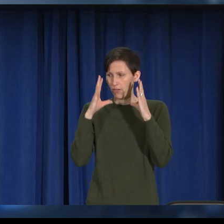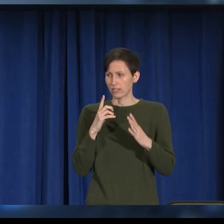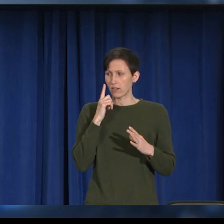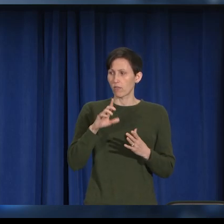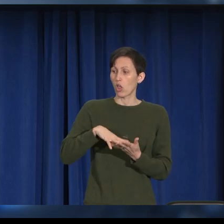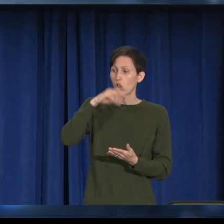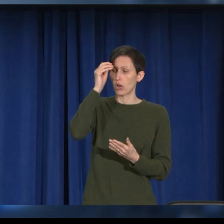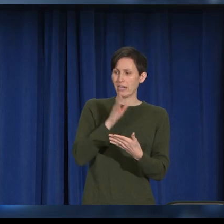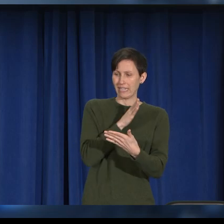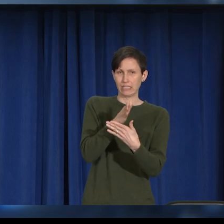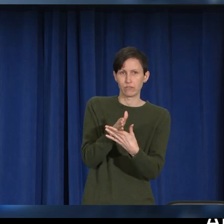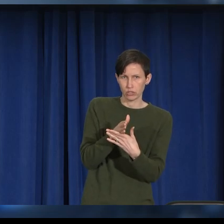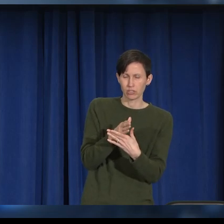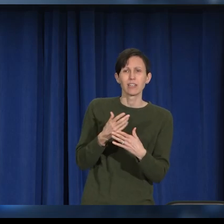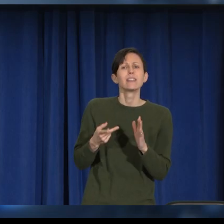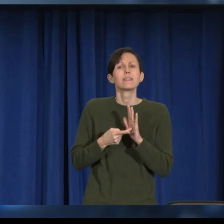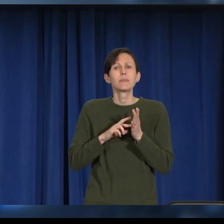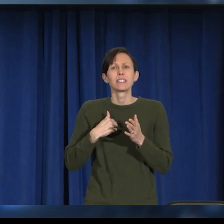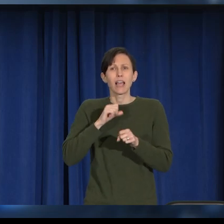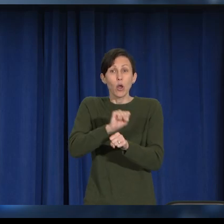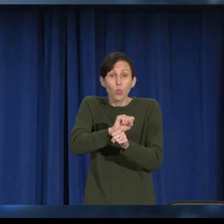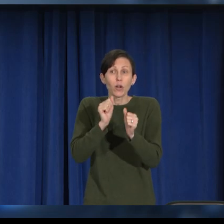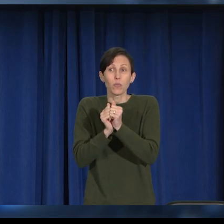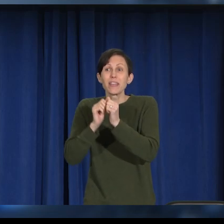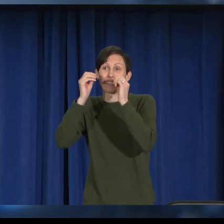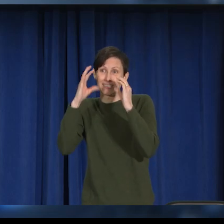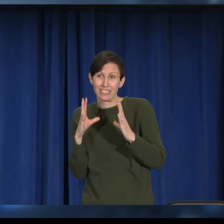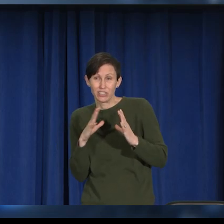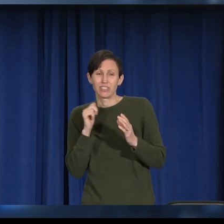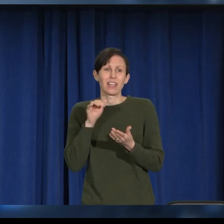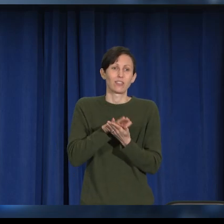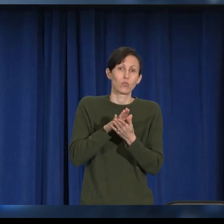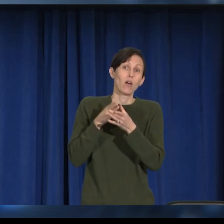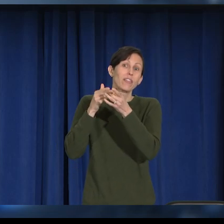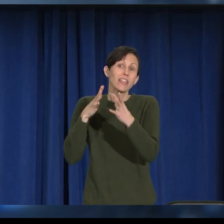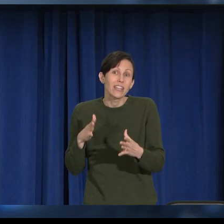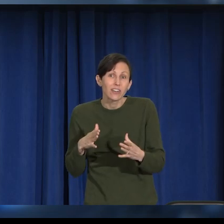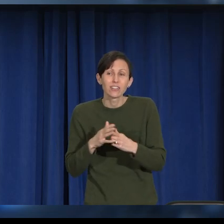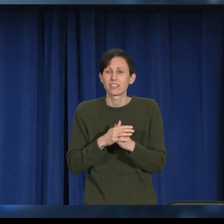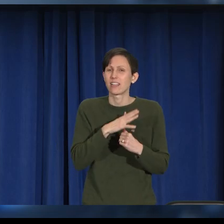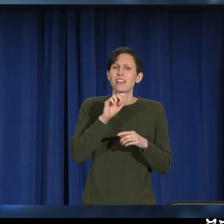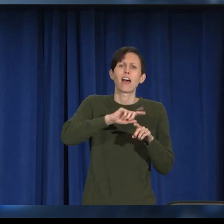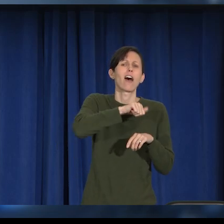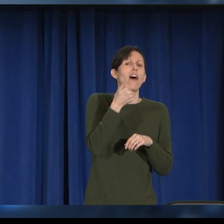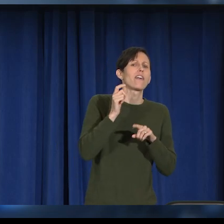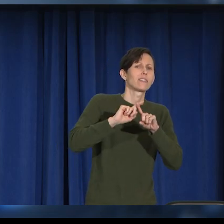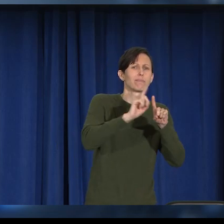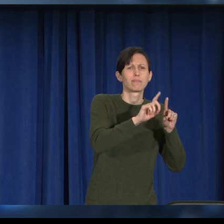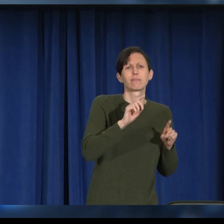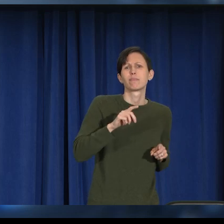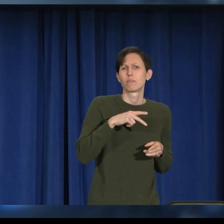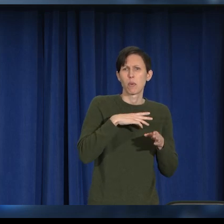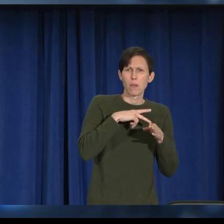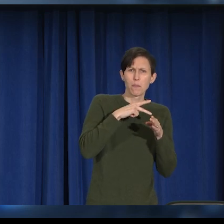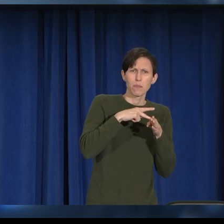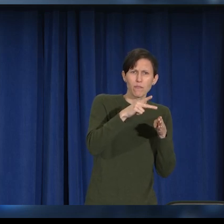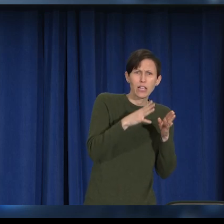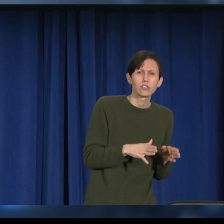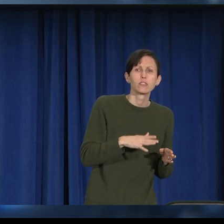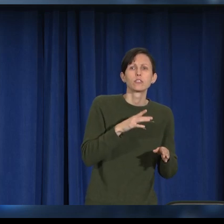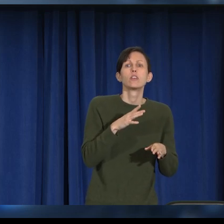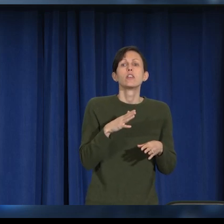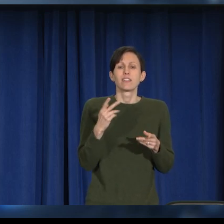means is I work with teachers and school leaders and allied health professionals to find better ways to support